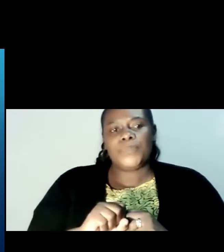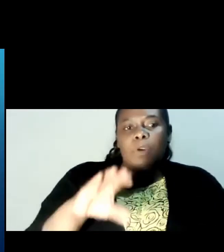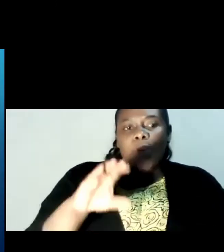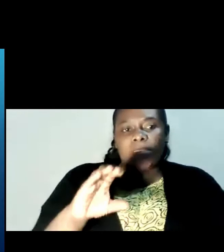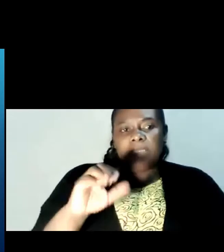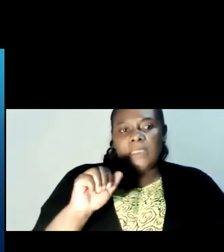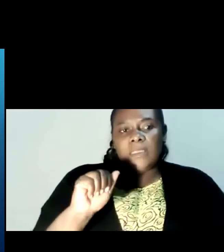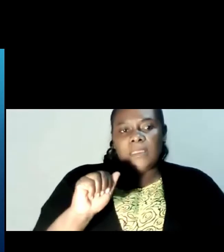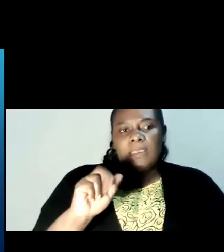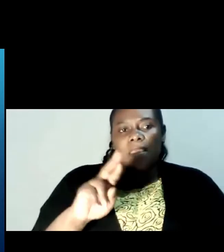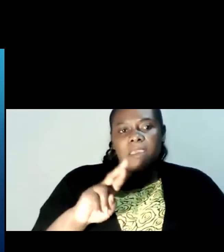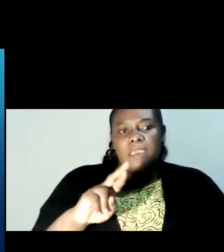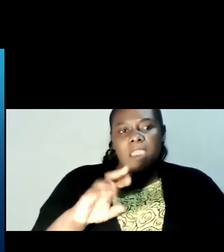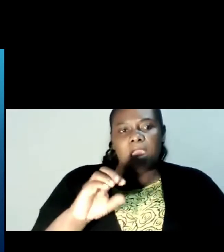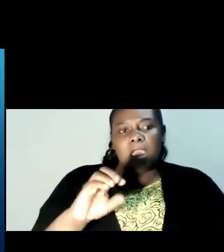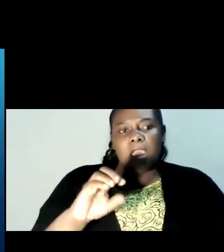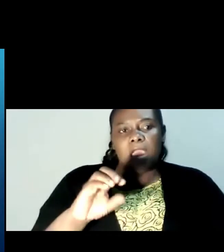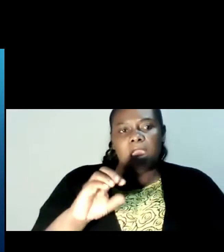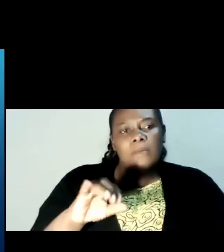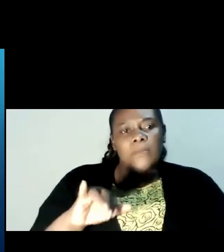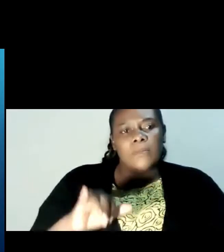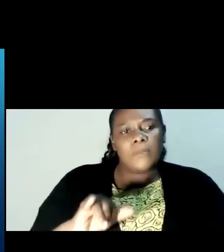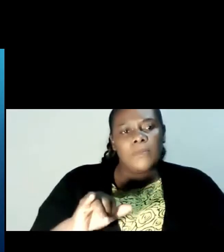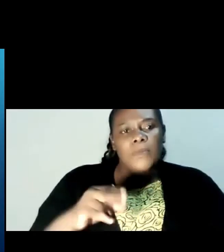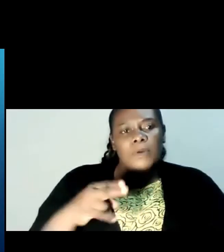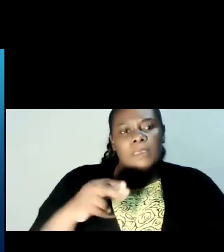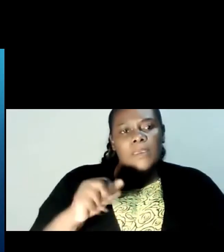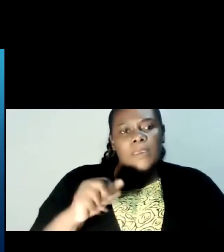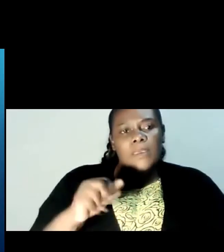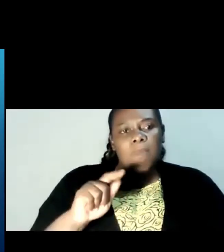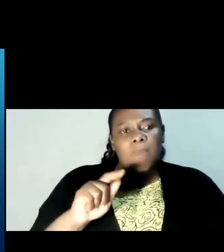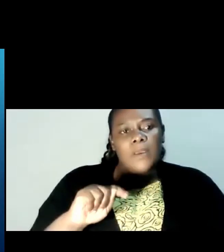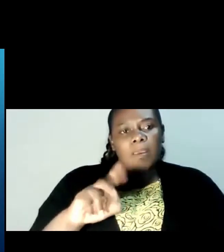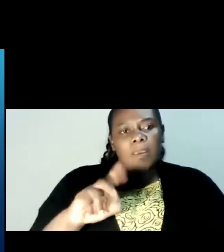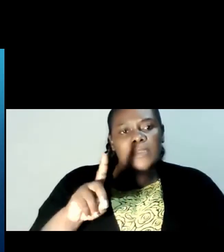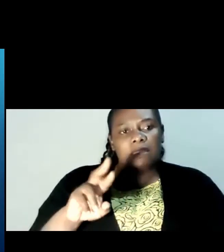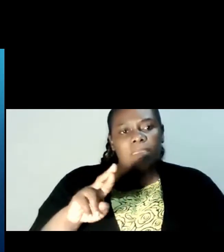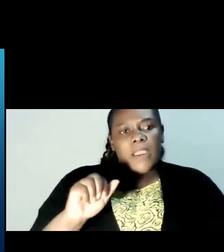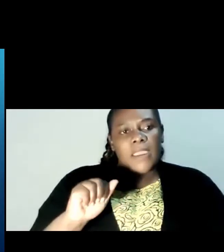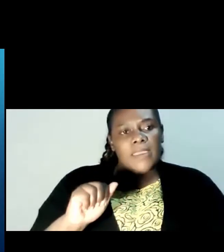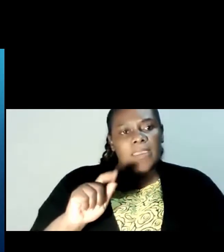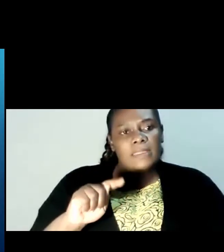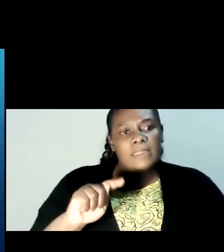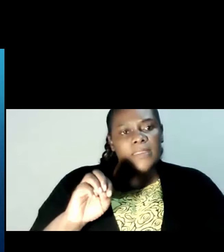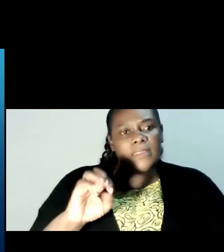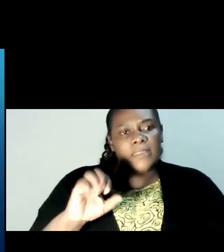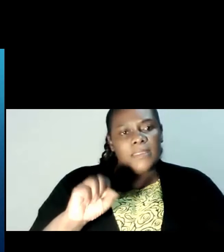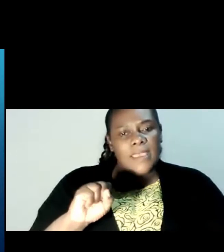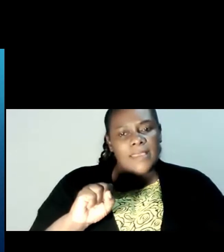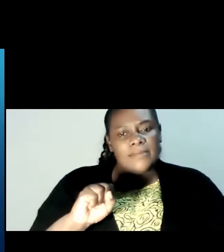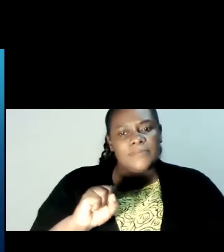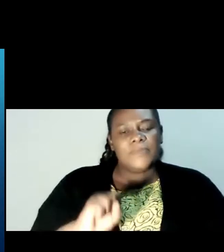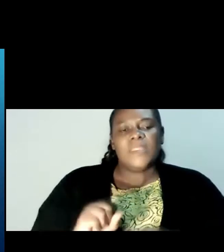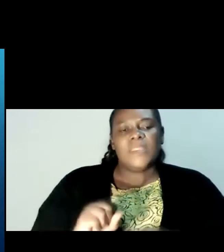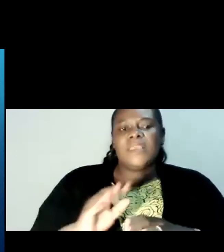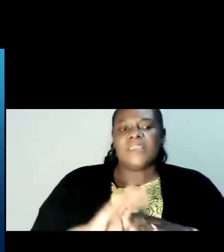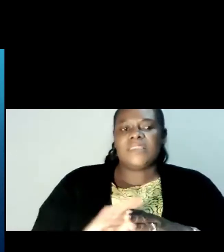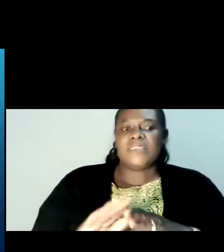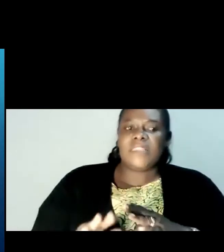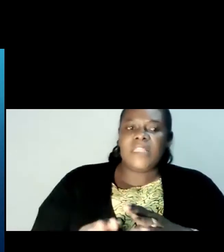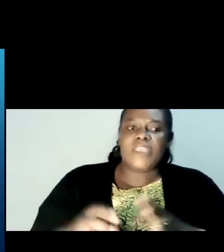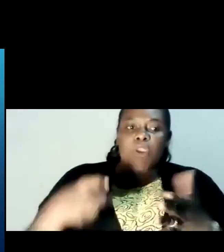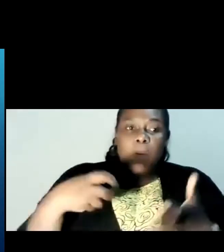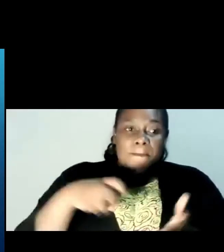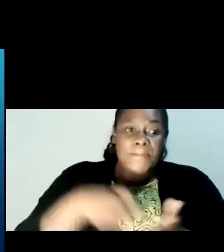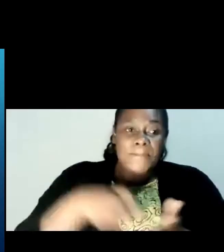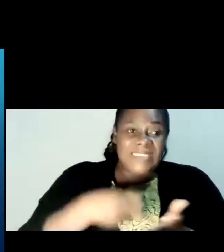things. They tend to result in a lot of constipation. They can push the blood sugar up very